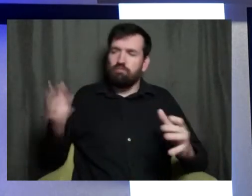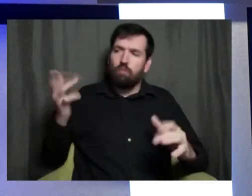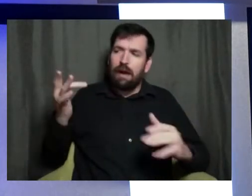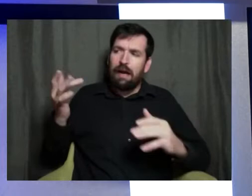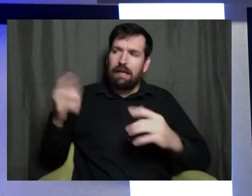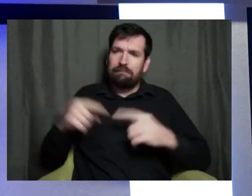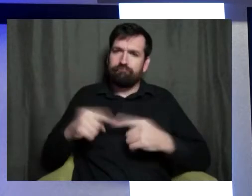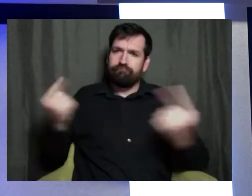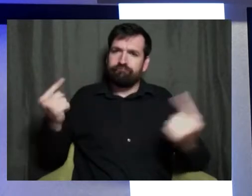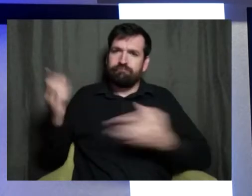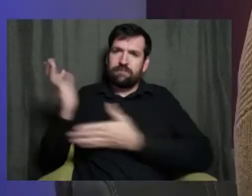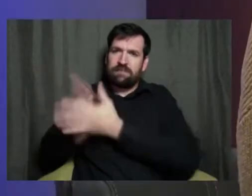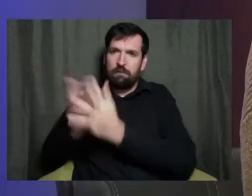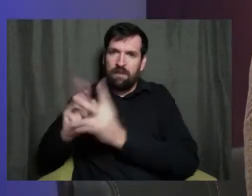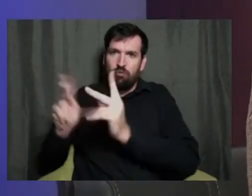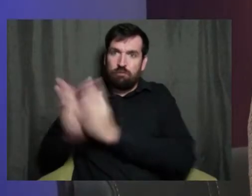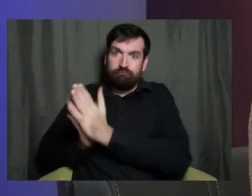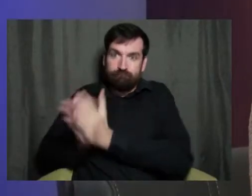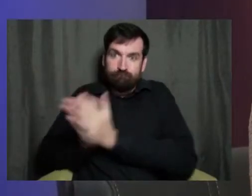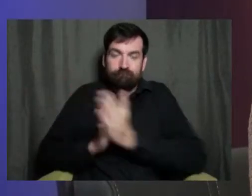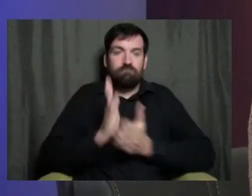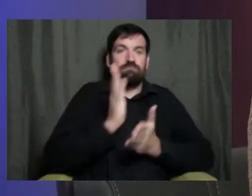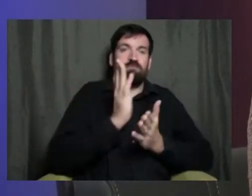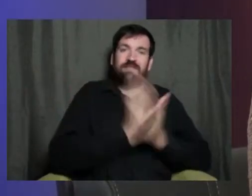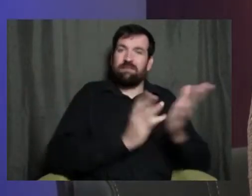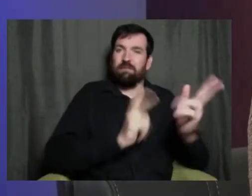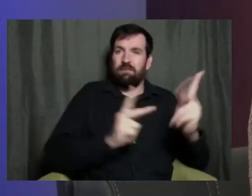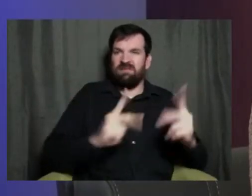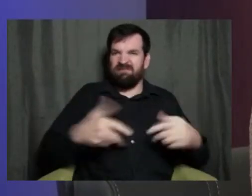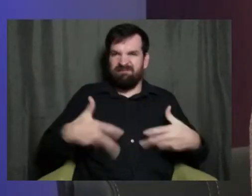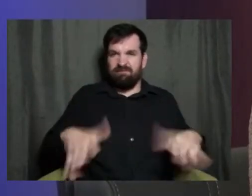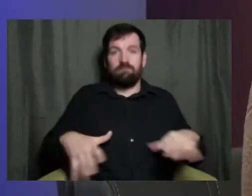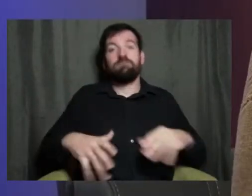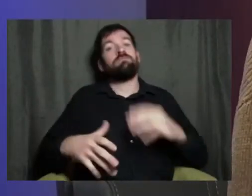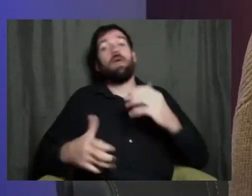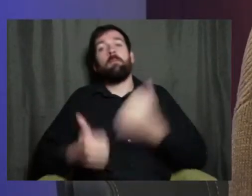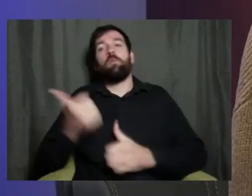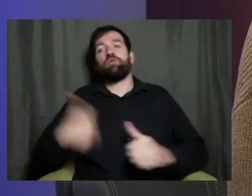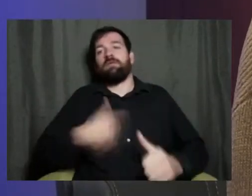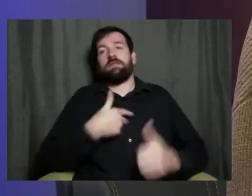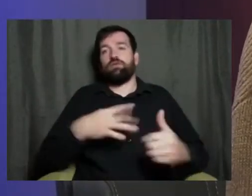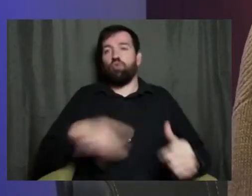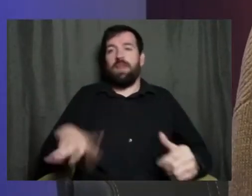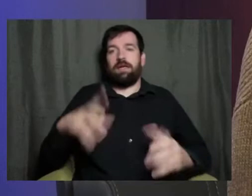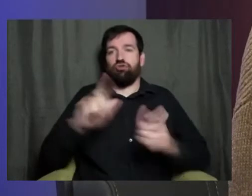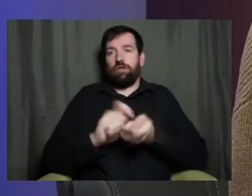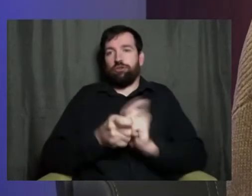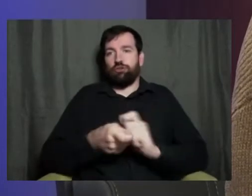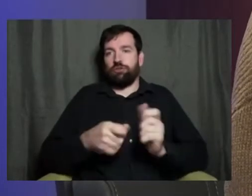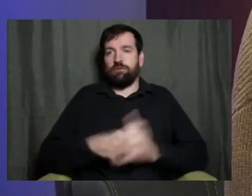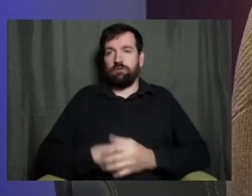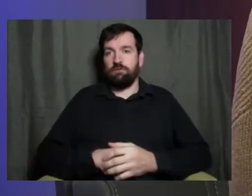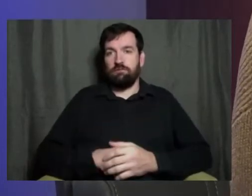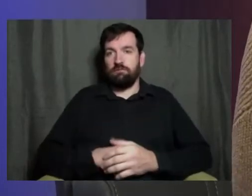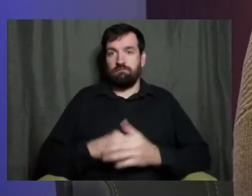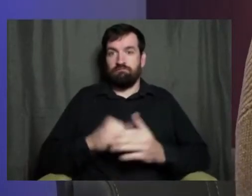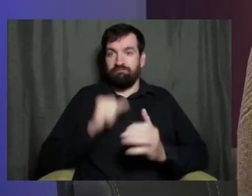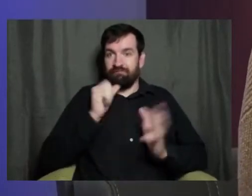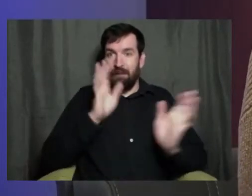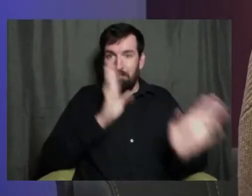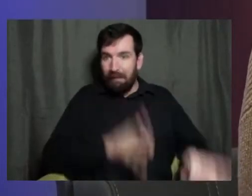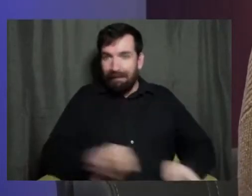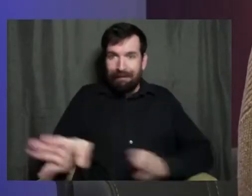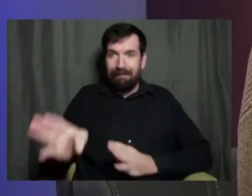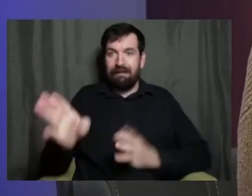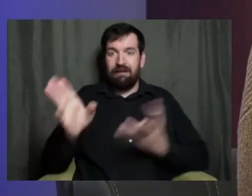so hesitant? I think we're cautious people. I think most of us don't like change. We don't like things that come on suddenly without us preparing and planning for it.